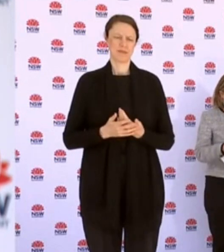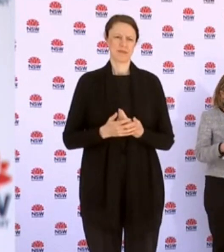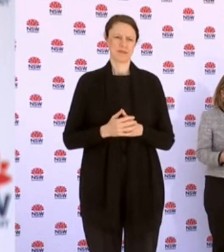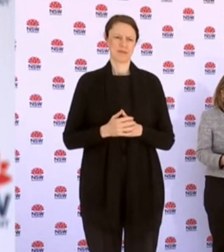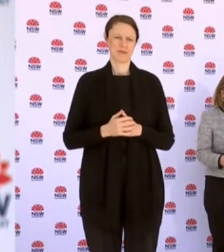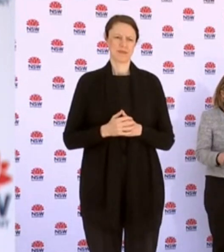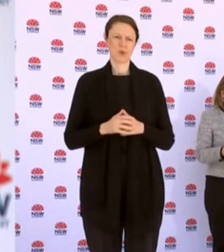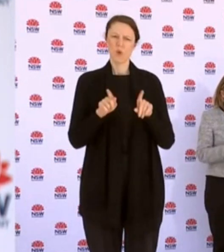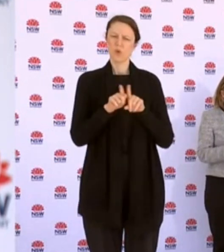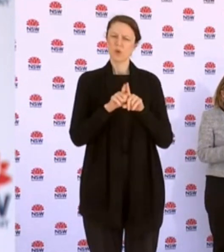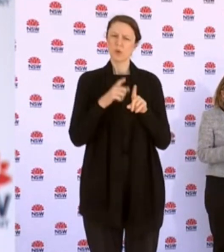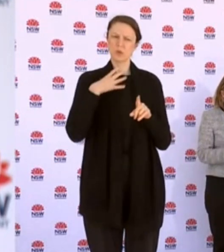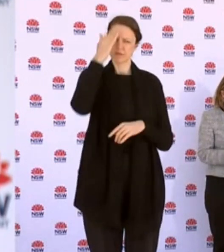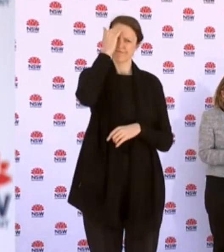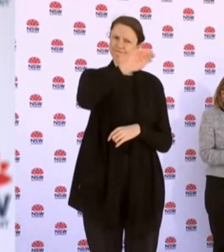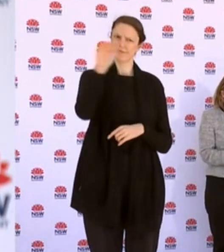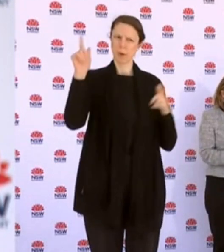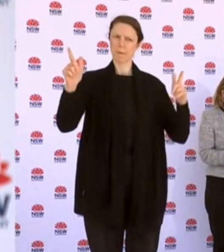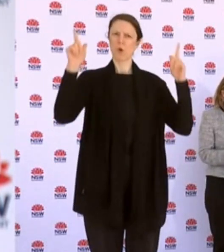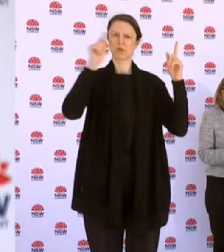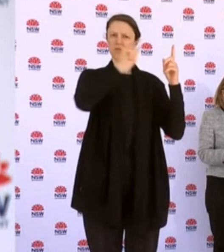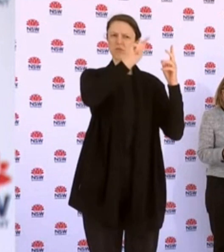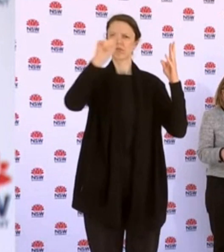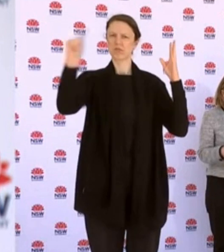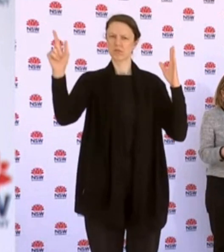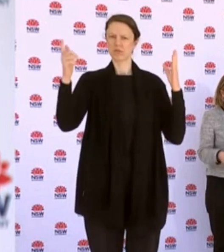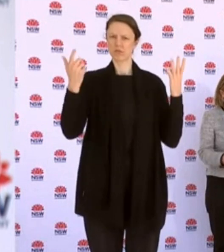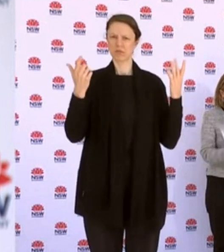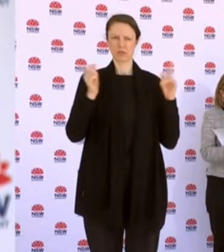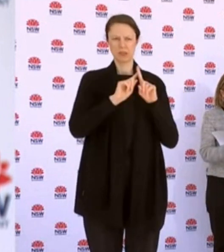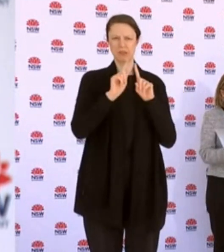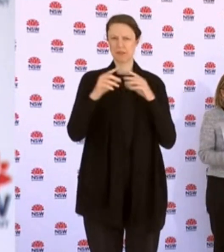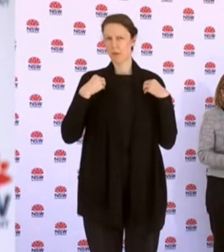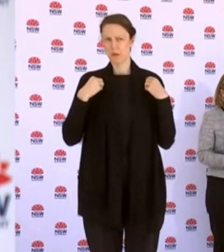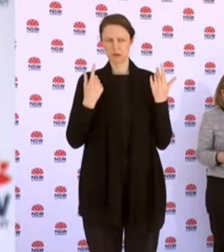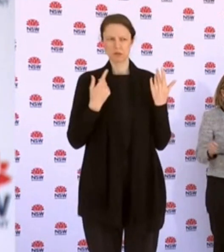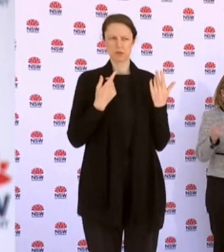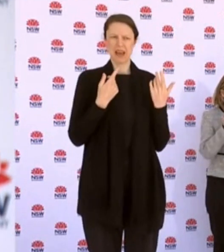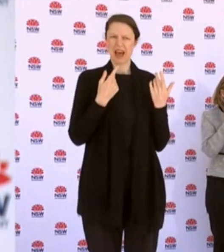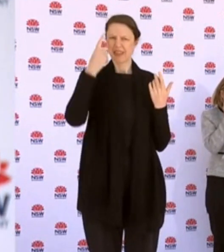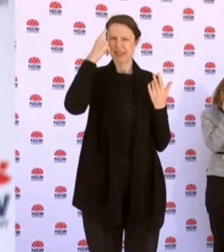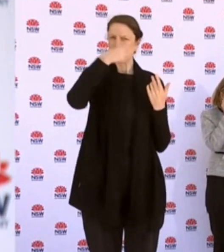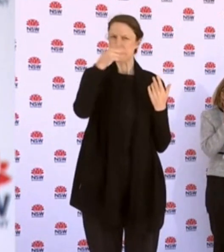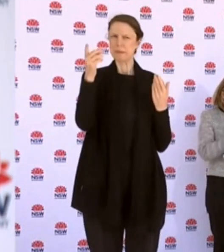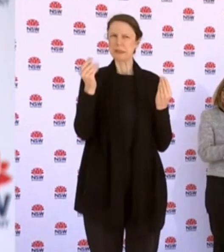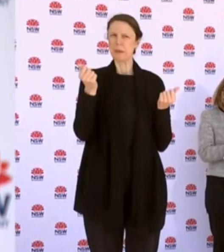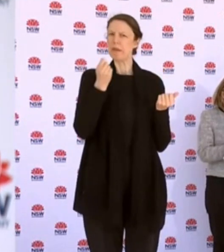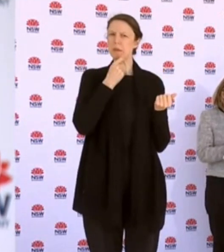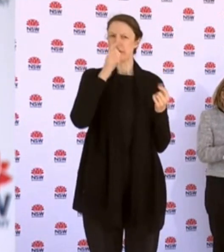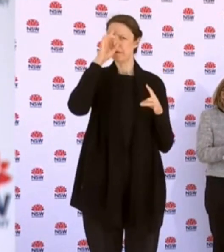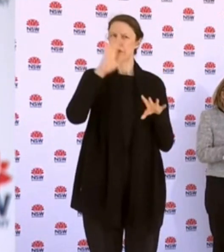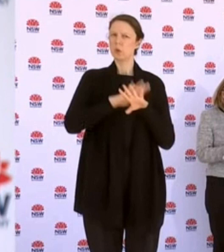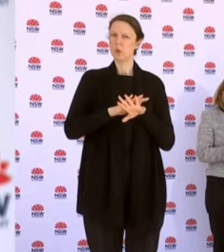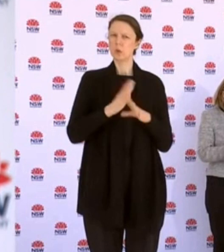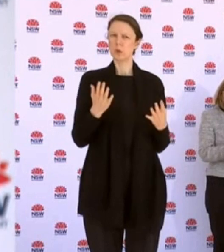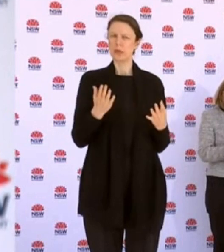bit of perhaps confusion with the employers. I've heard that some employers are telling